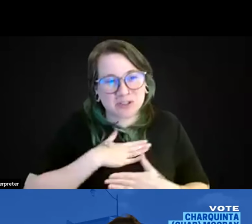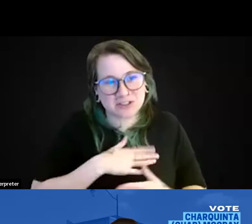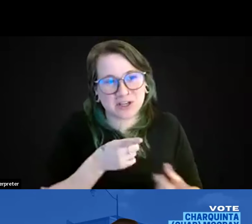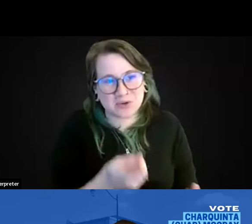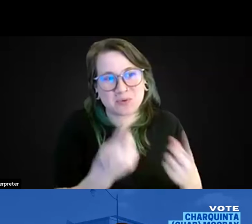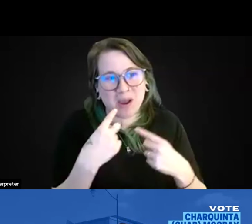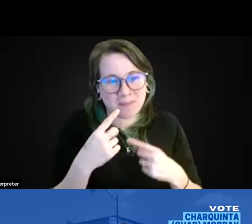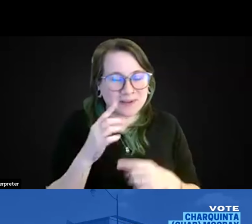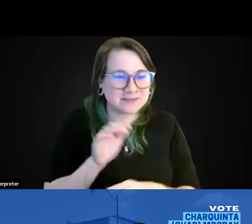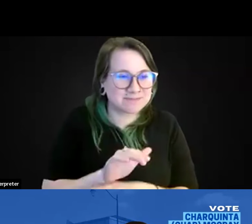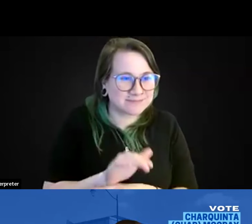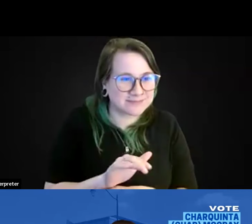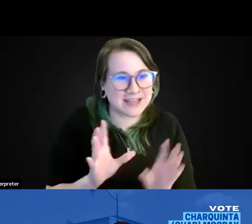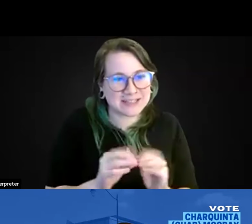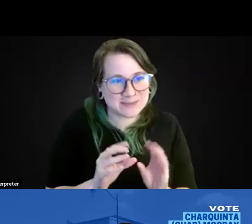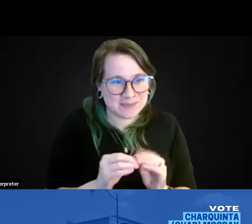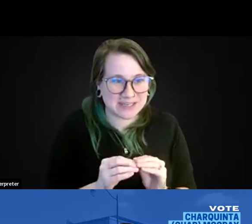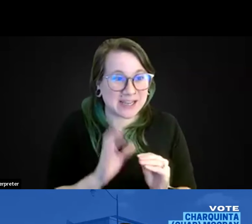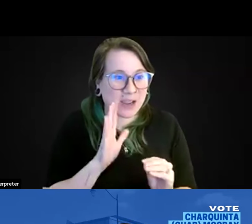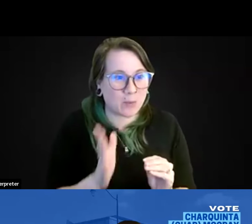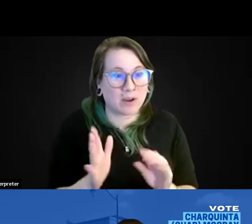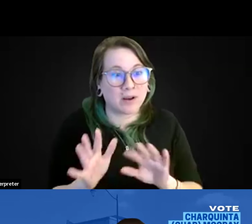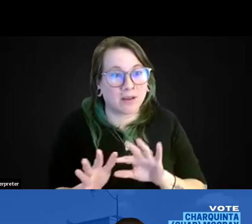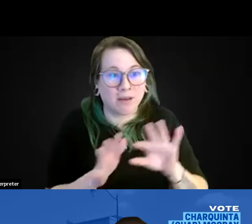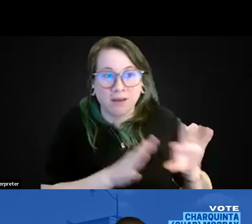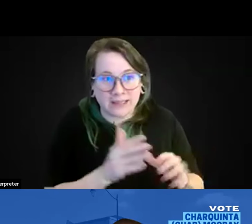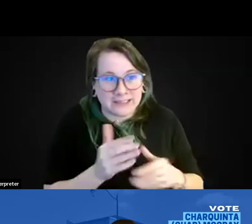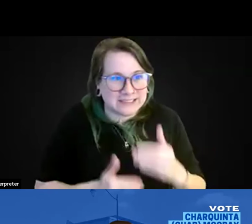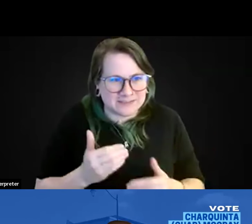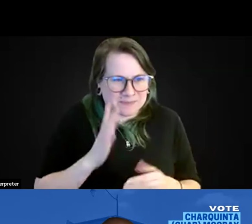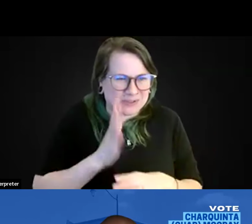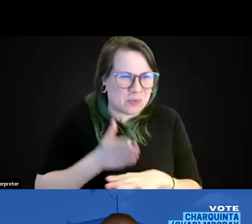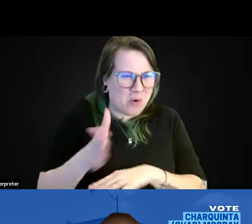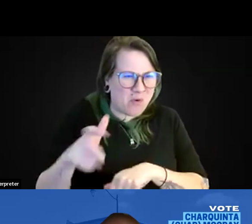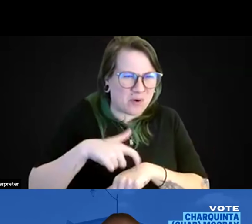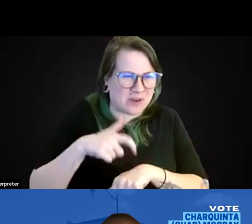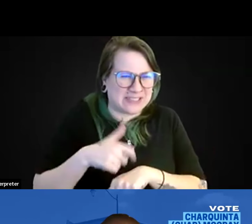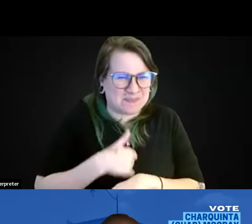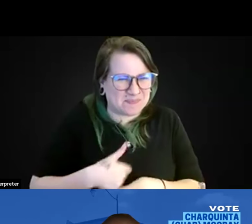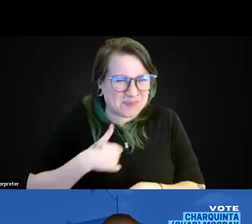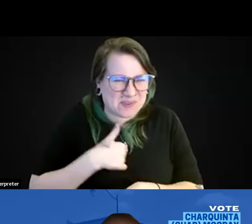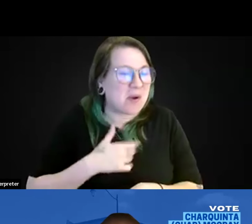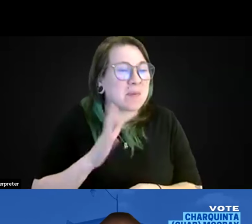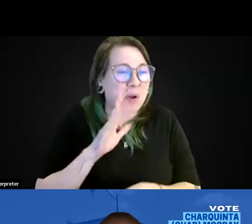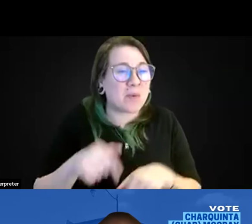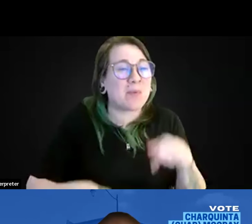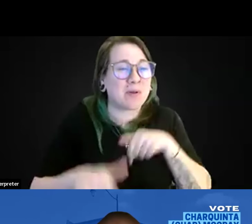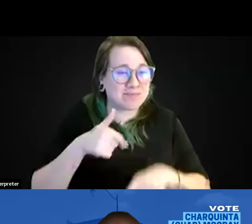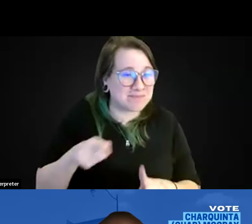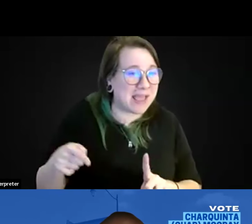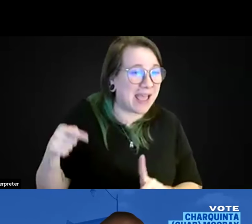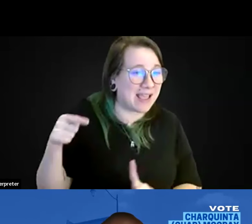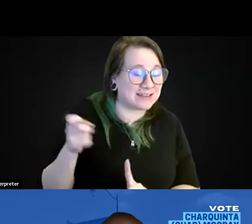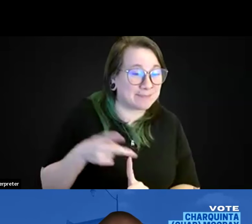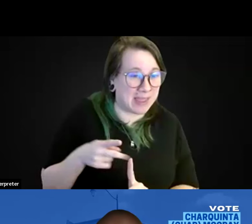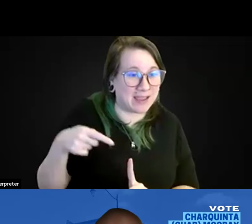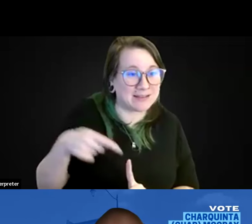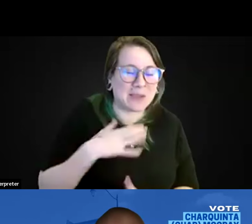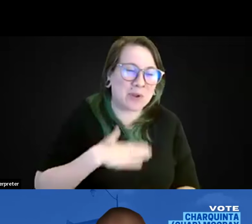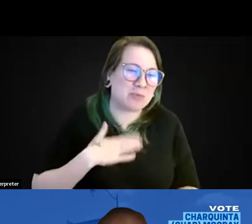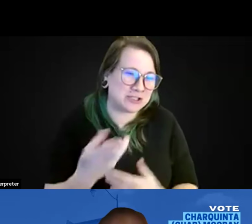for being here tonight. And we're gonna kind of move on just because we're a little bit over on time. But we'll be circling back, and we appreciate you for joining us